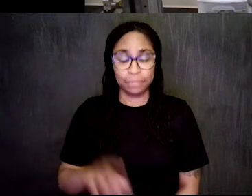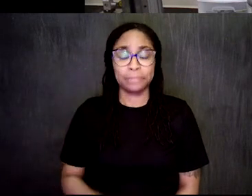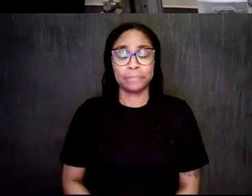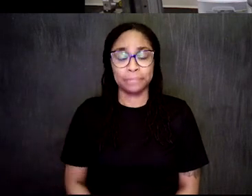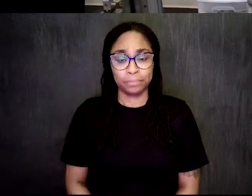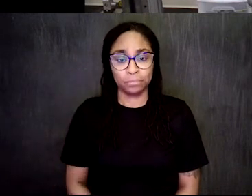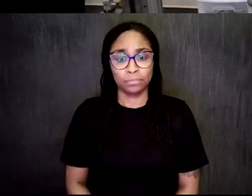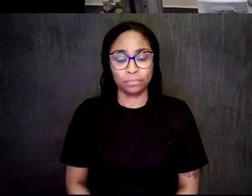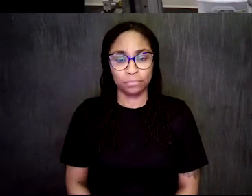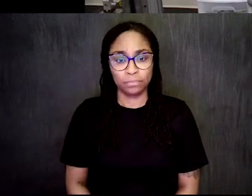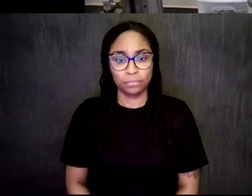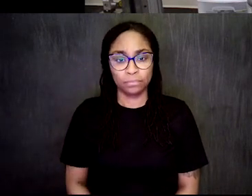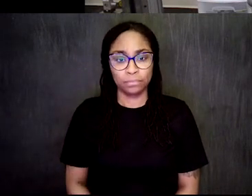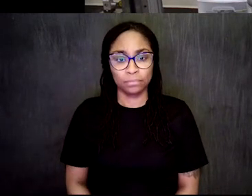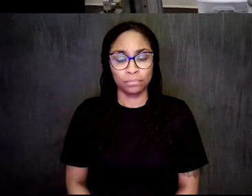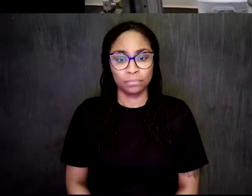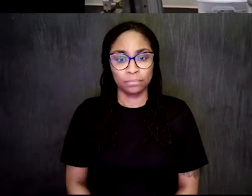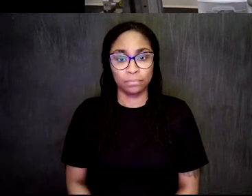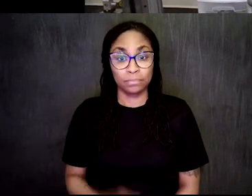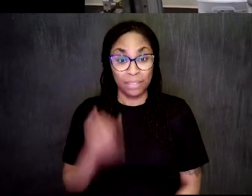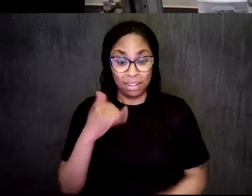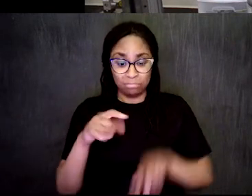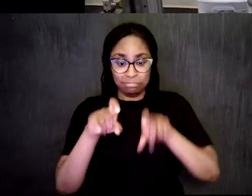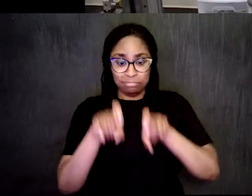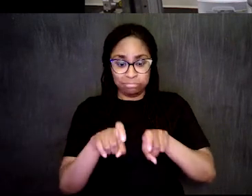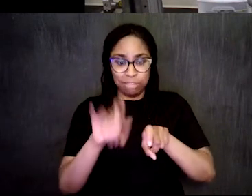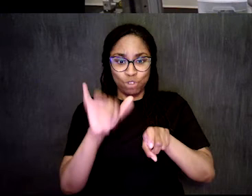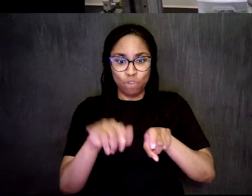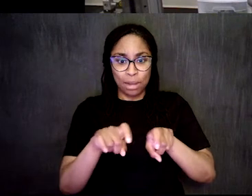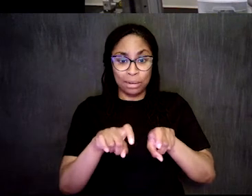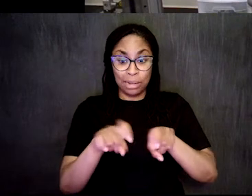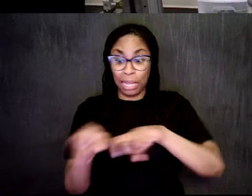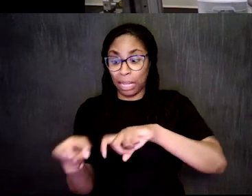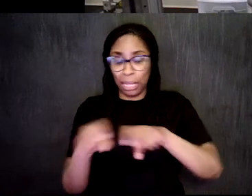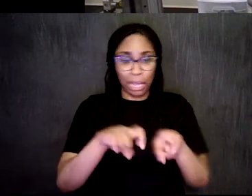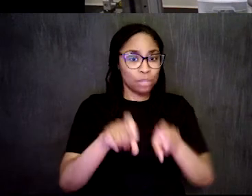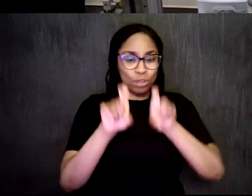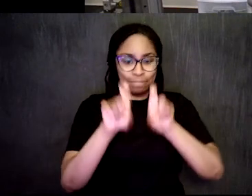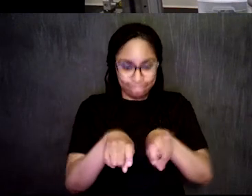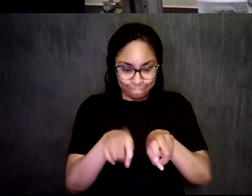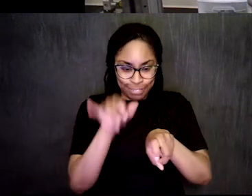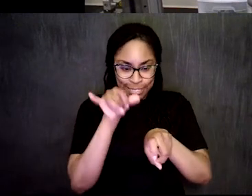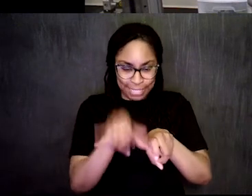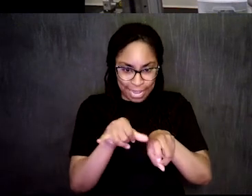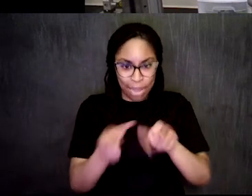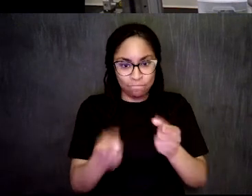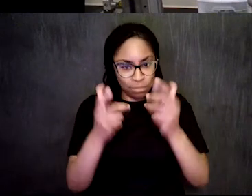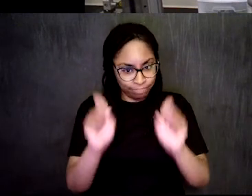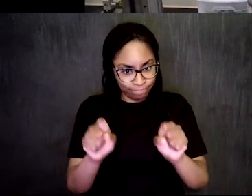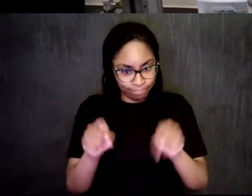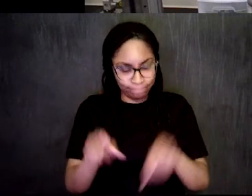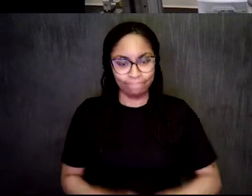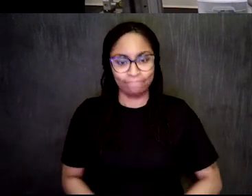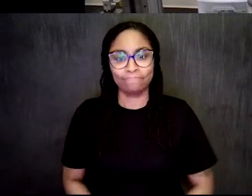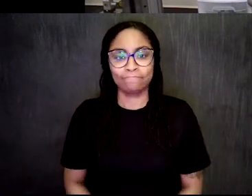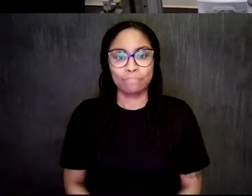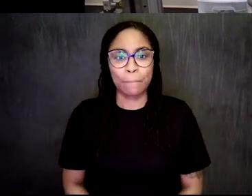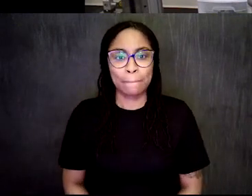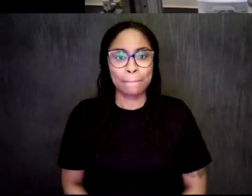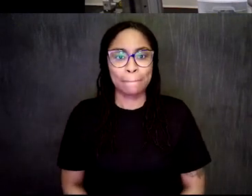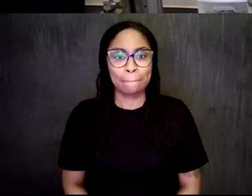7, here we go. Big rotation. If your knees are bent, try to keep the legs still. Open up,